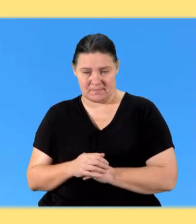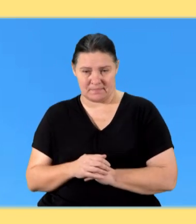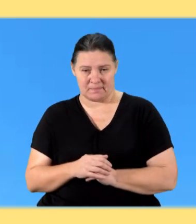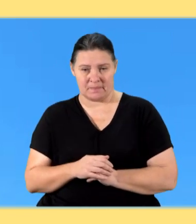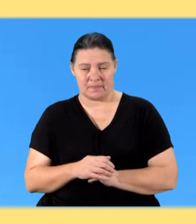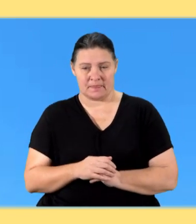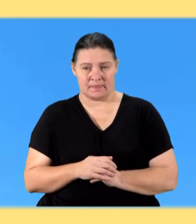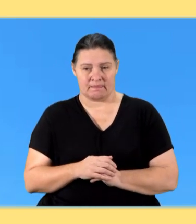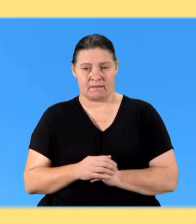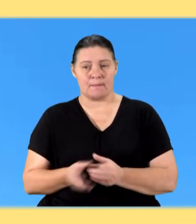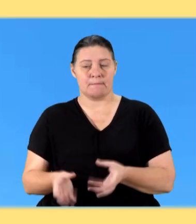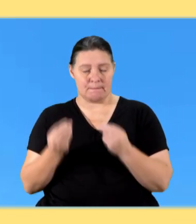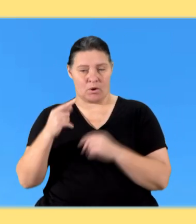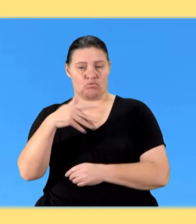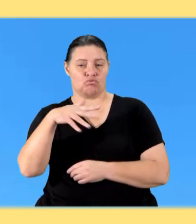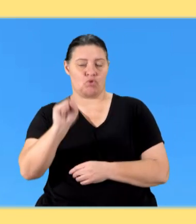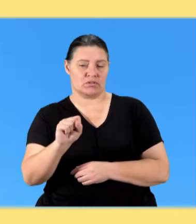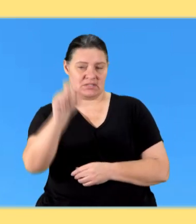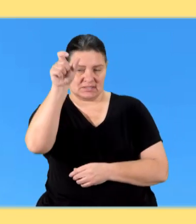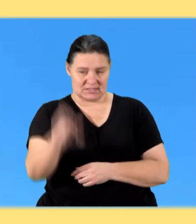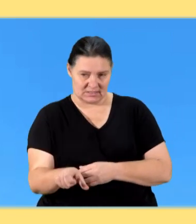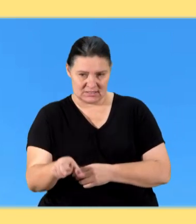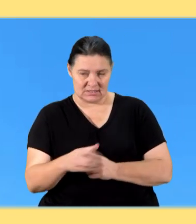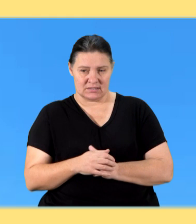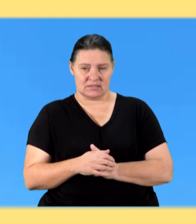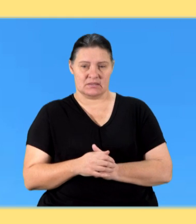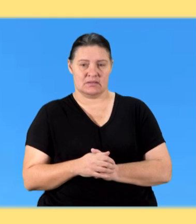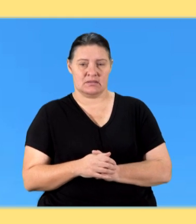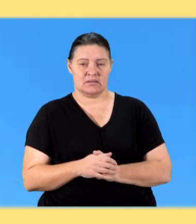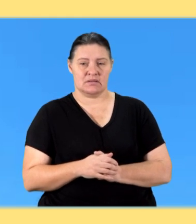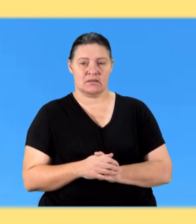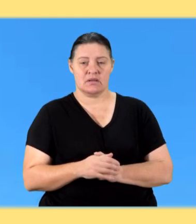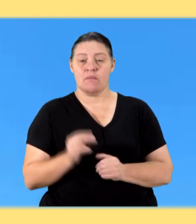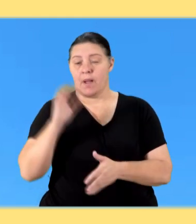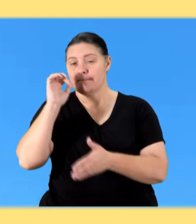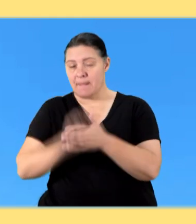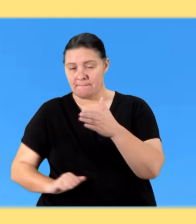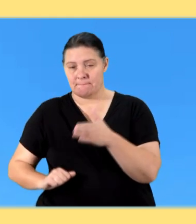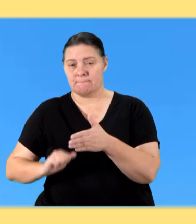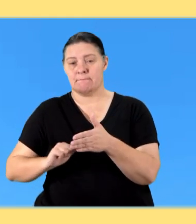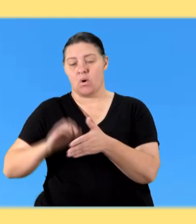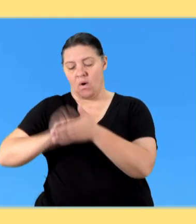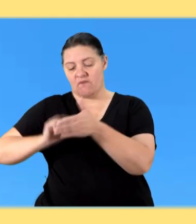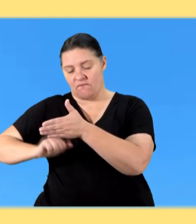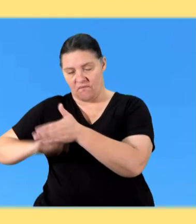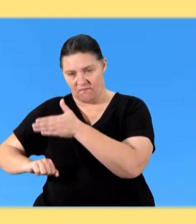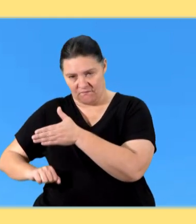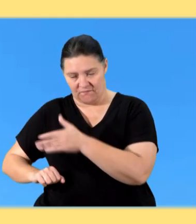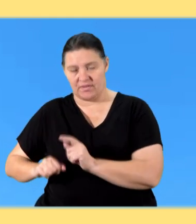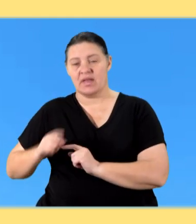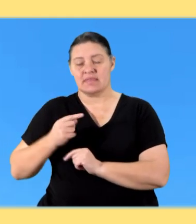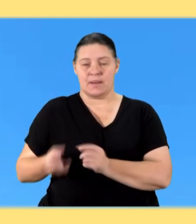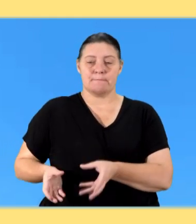overtime, which gives us the gross over here. Then you subtract your deductions.